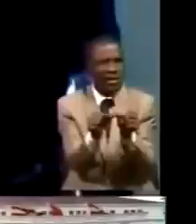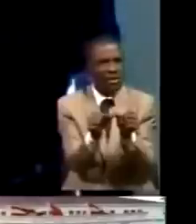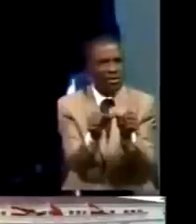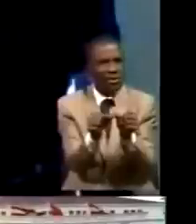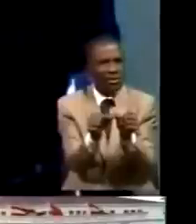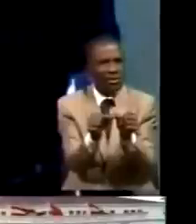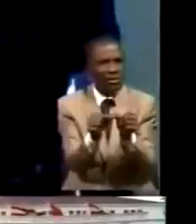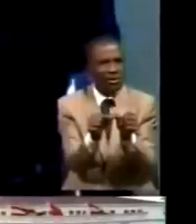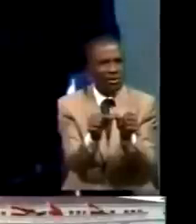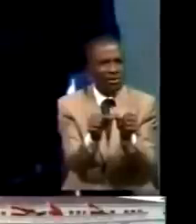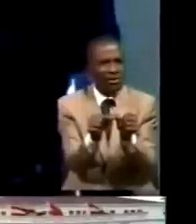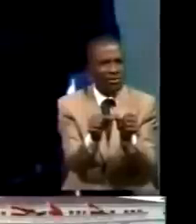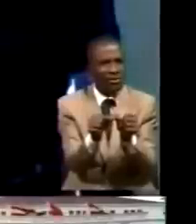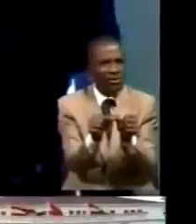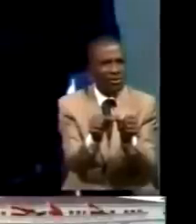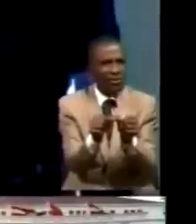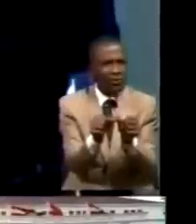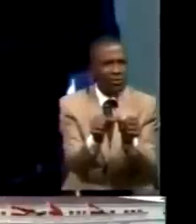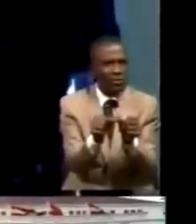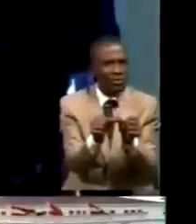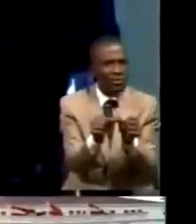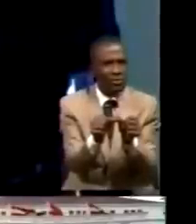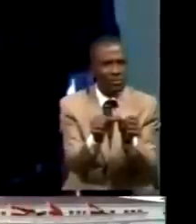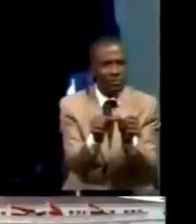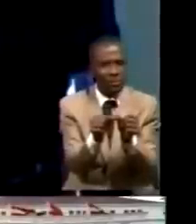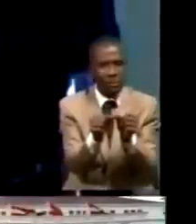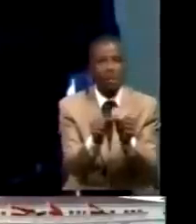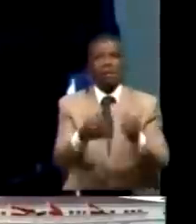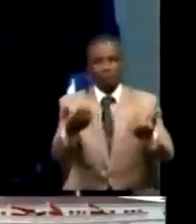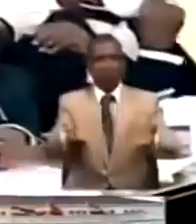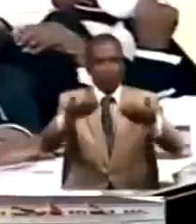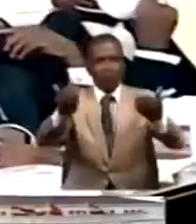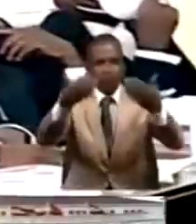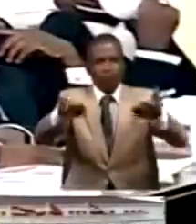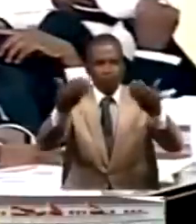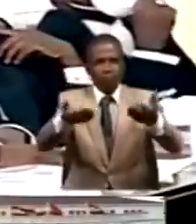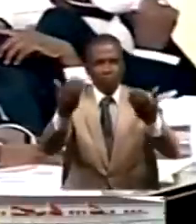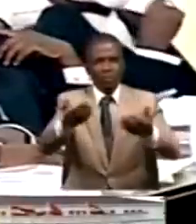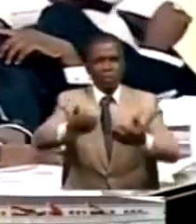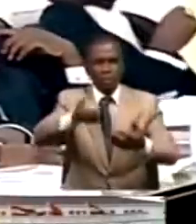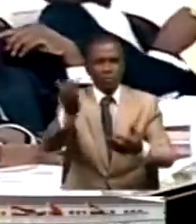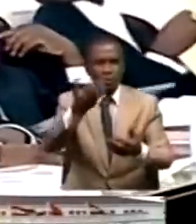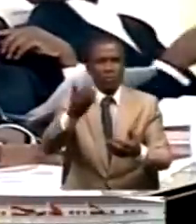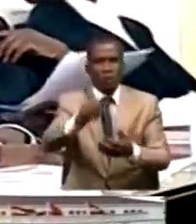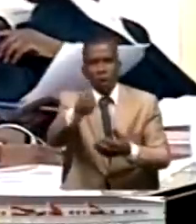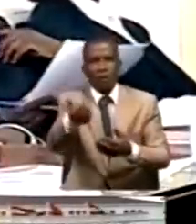Sefri also. Yes. Okay. Let's go on to the next.